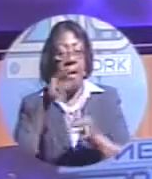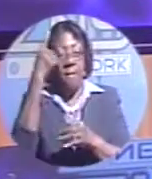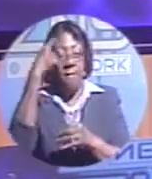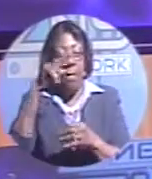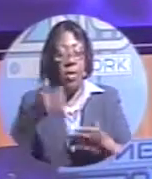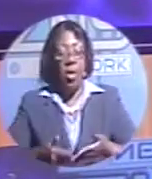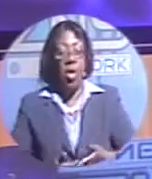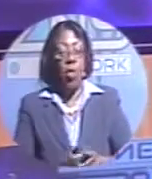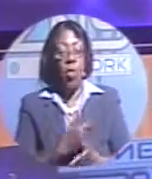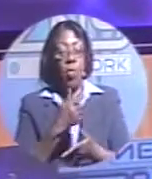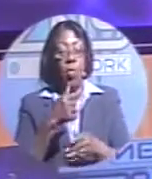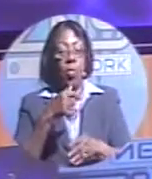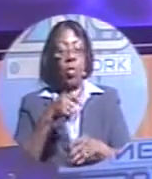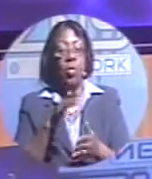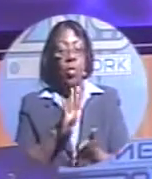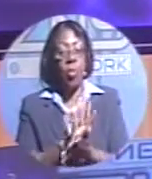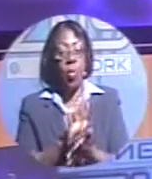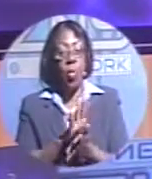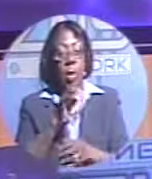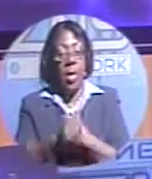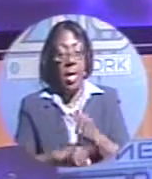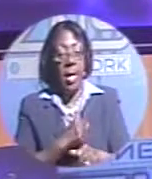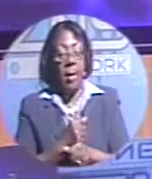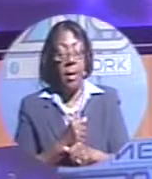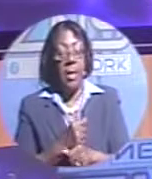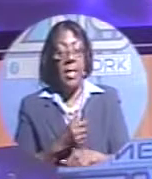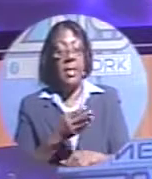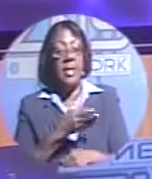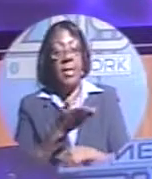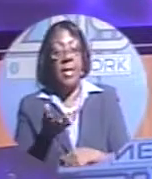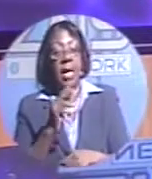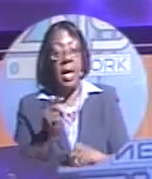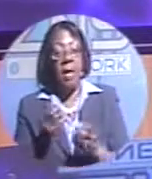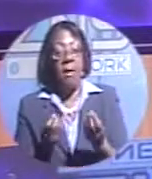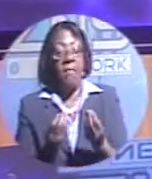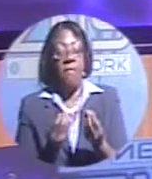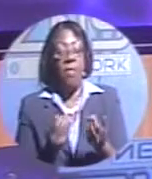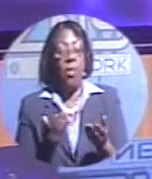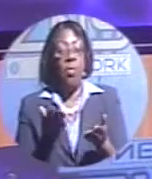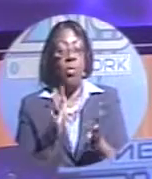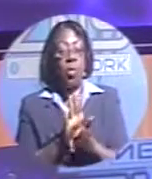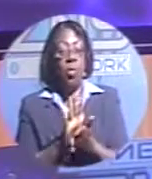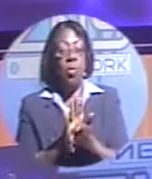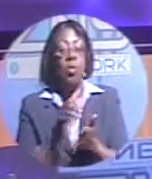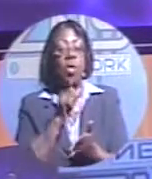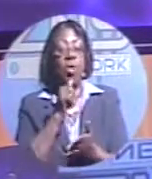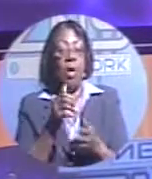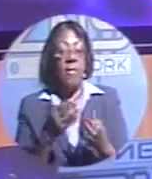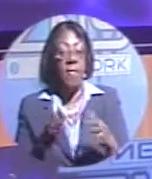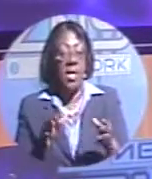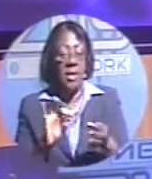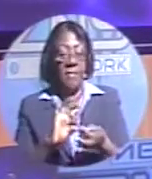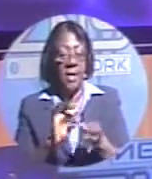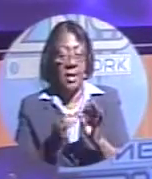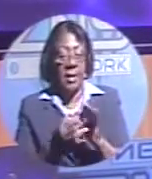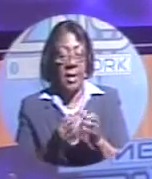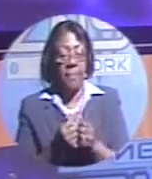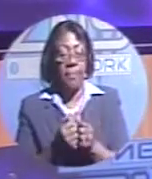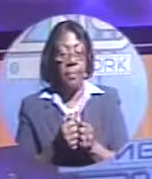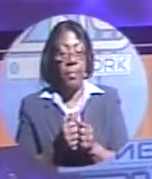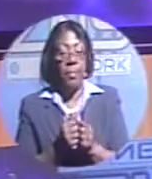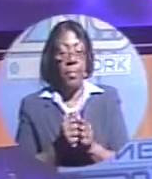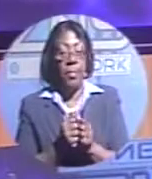of a number of those schools that are still not yet repaired. The former minister also took issue with plans to have armed officers on